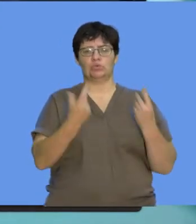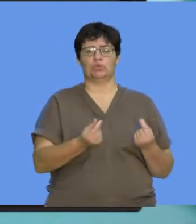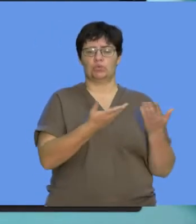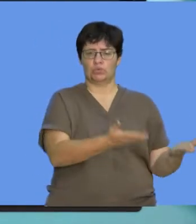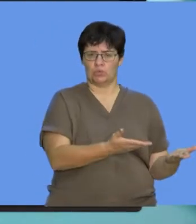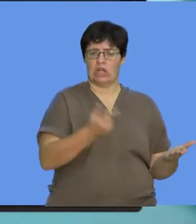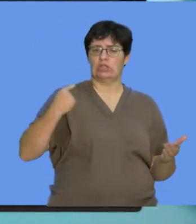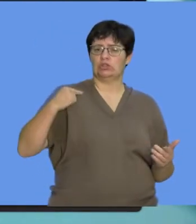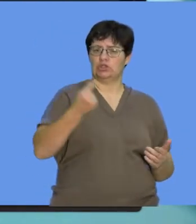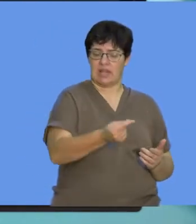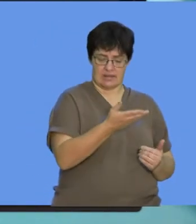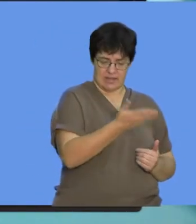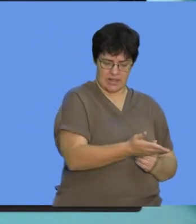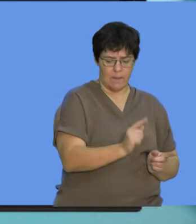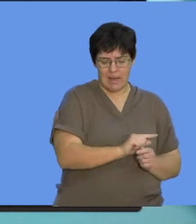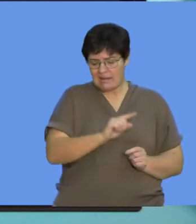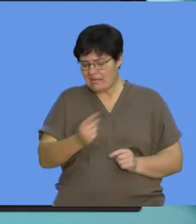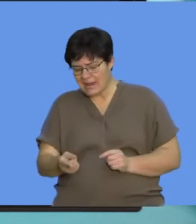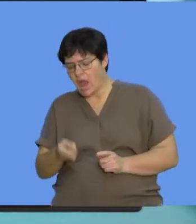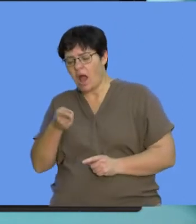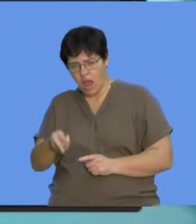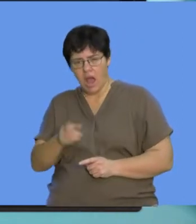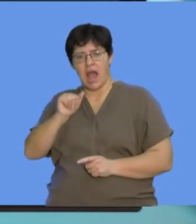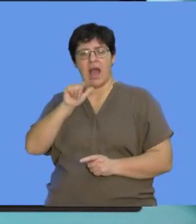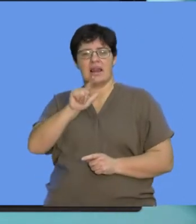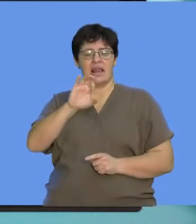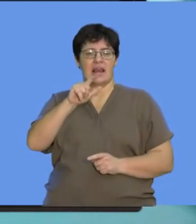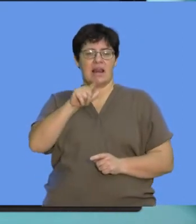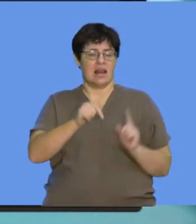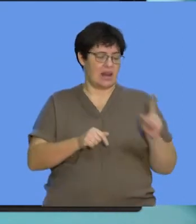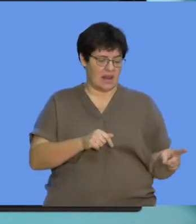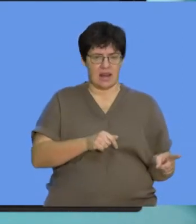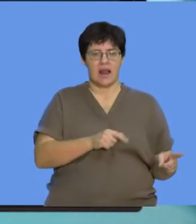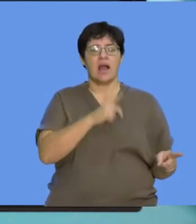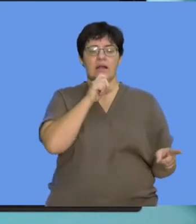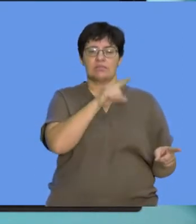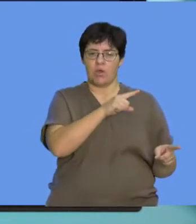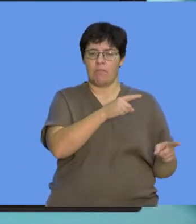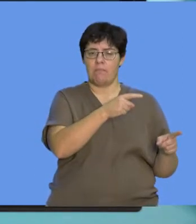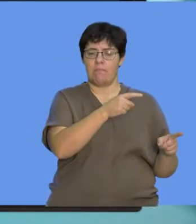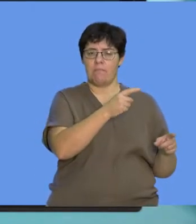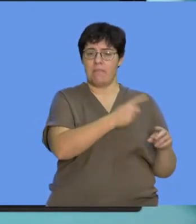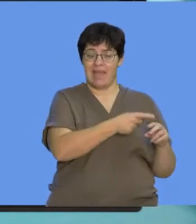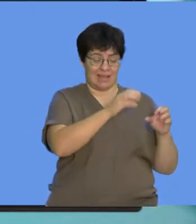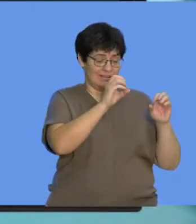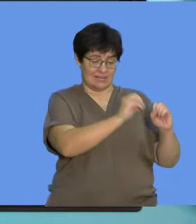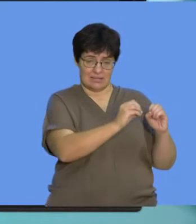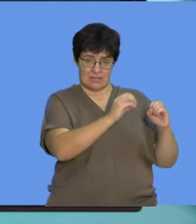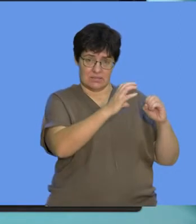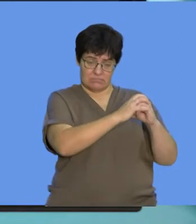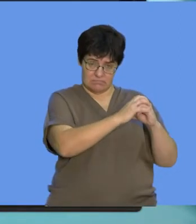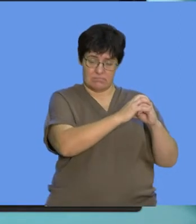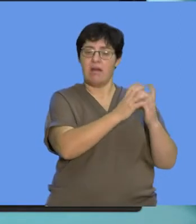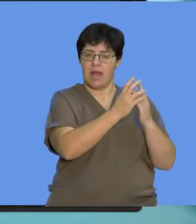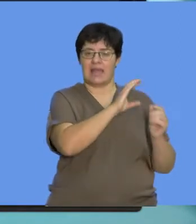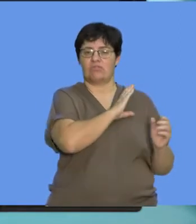have the genetic recombination when two alleles from parents, from a sperm and egg, come together. There's a combination